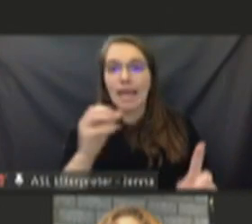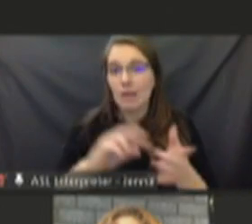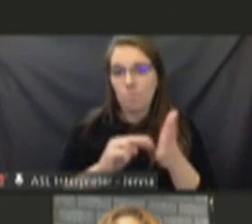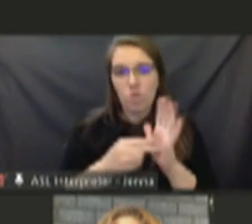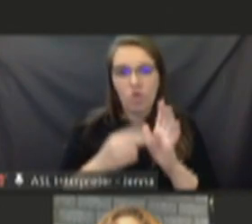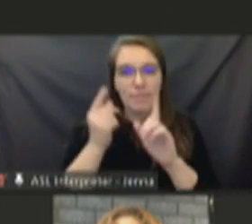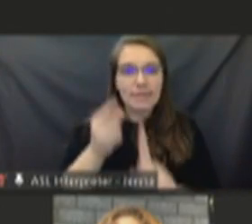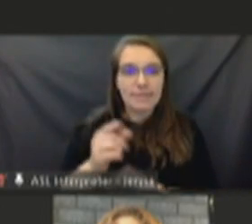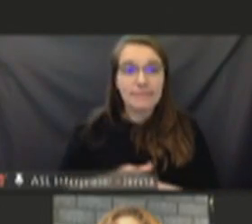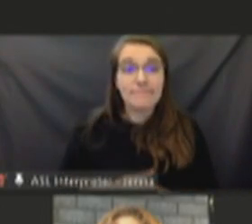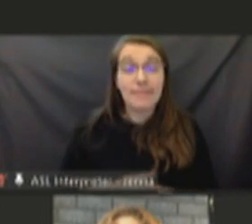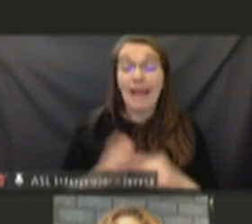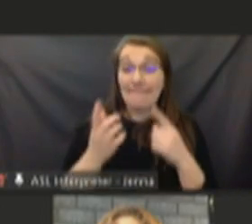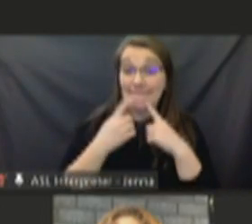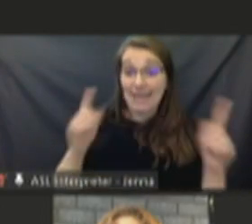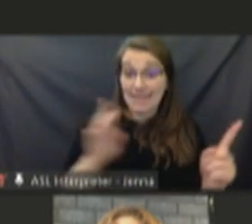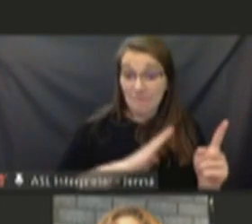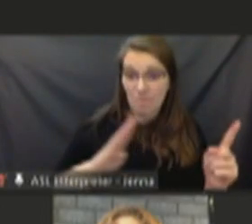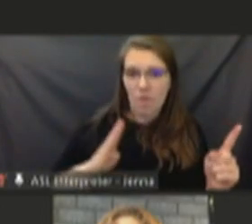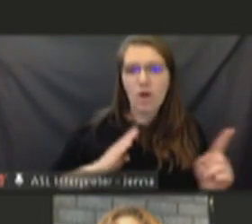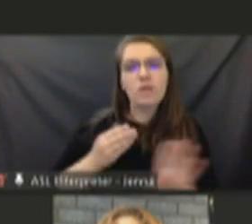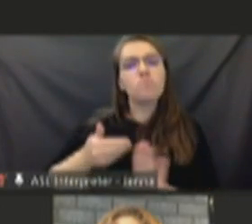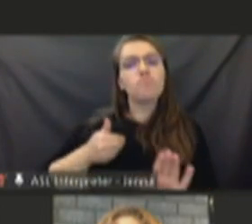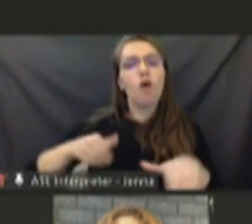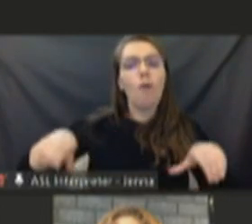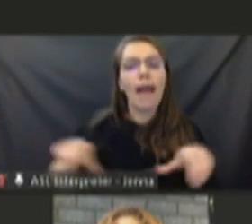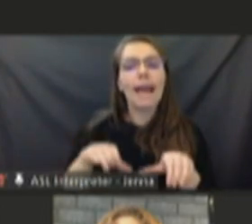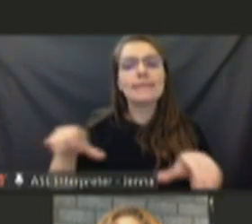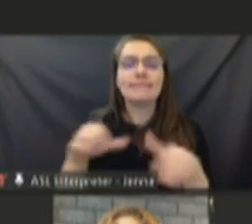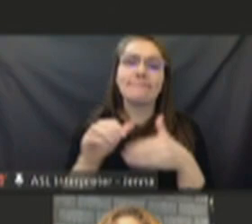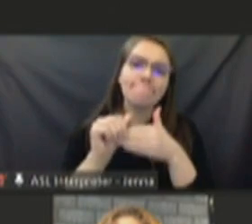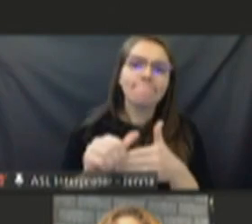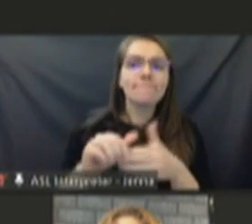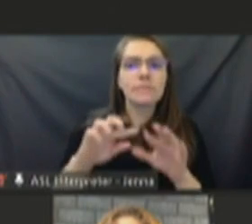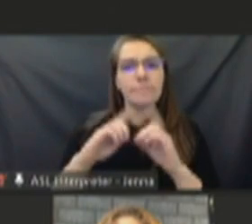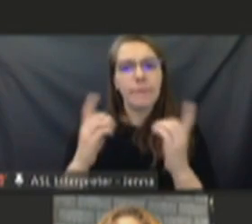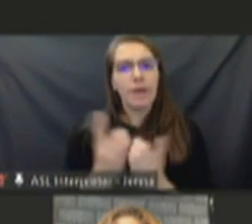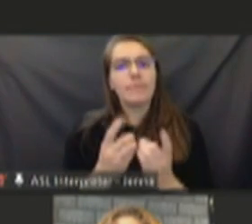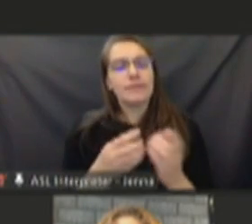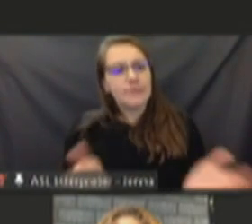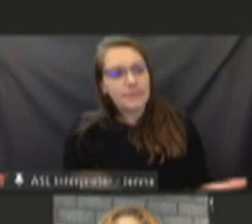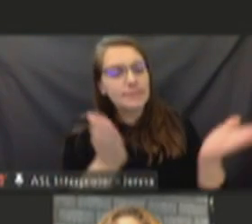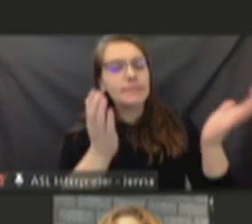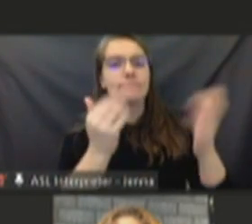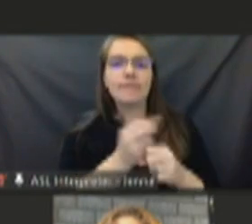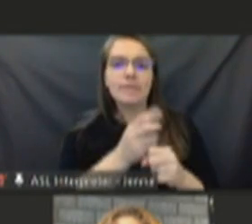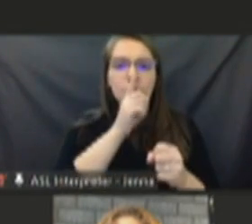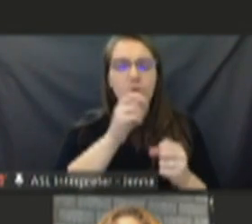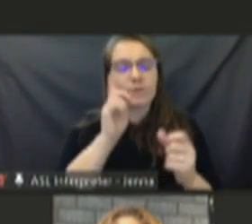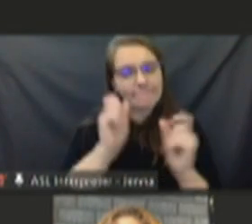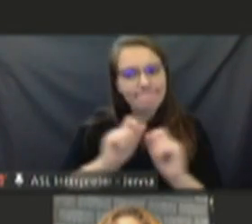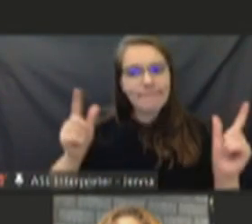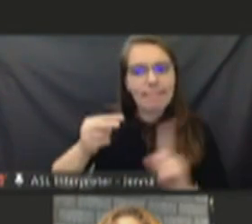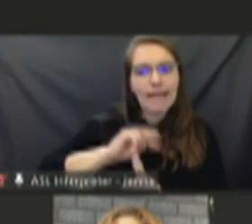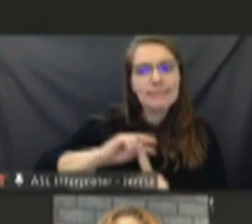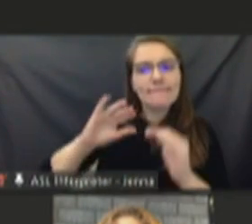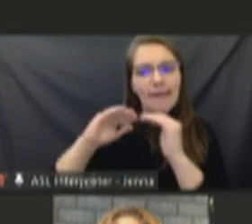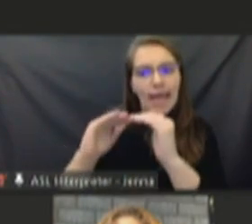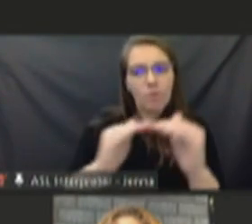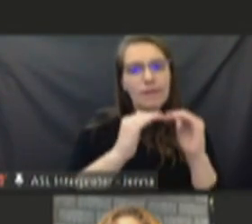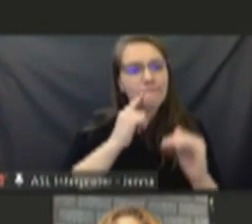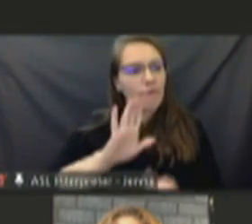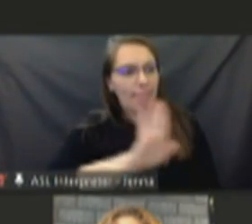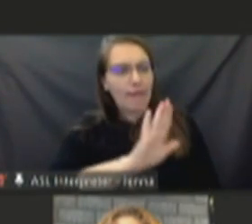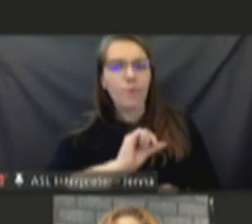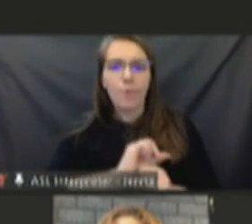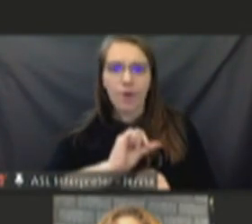board is proactive and drives the departments to use a lens of equity in the work they do.